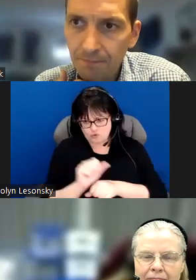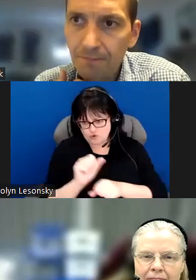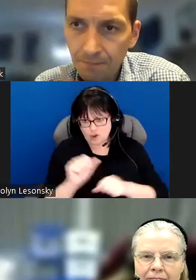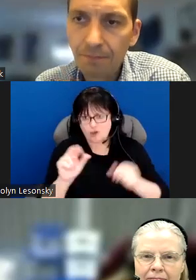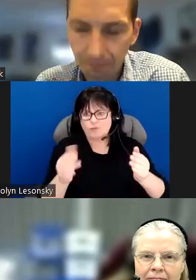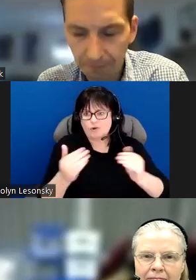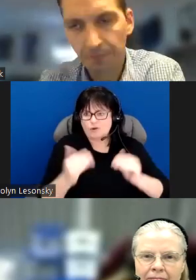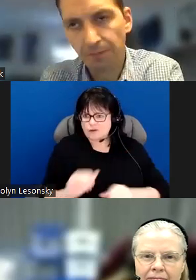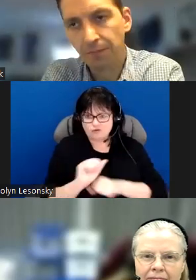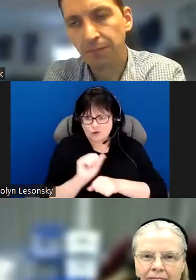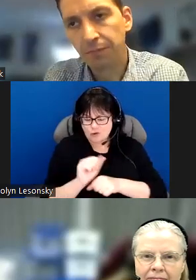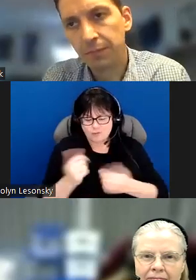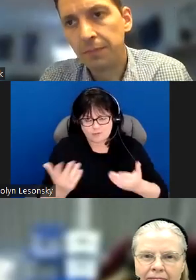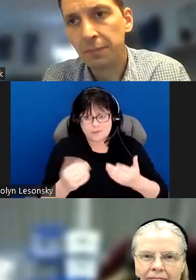be,